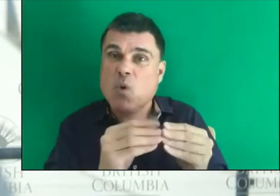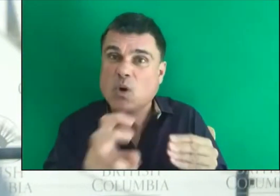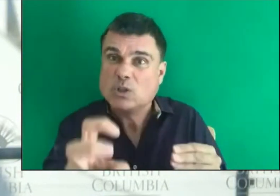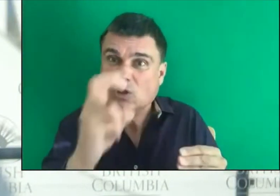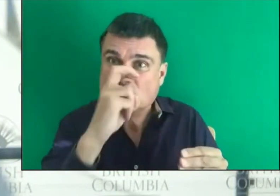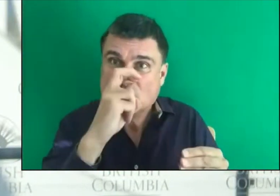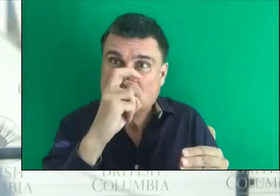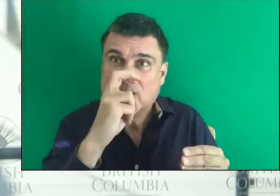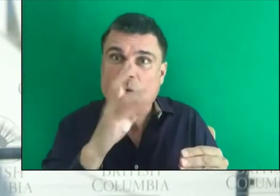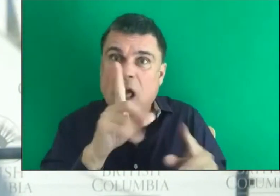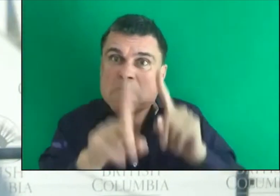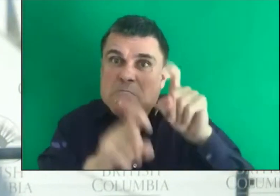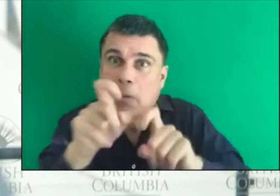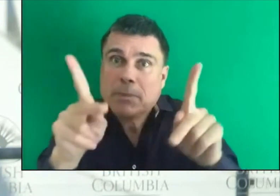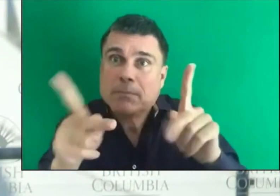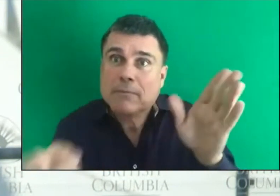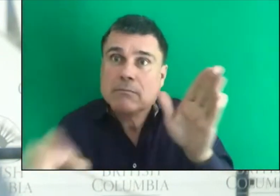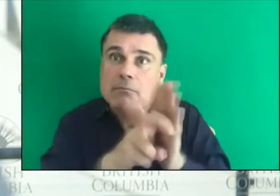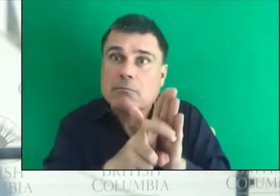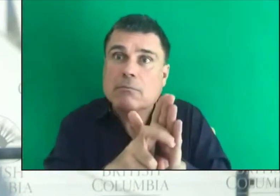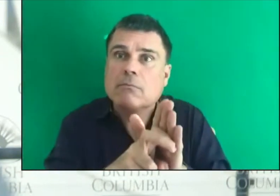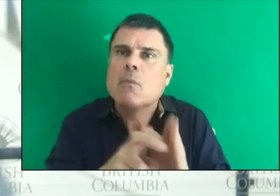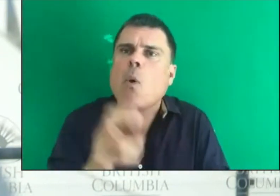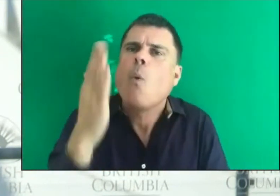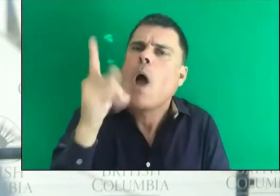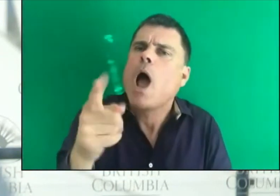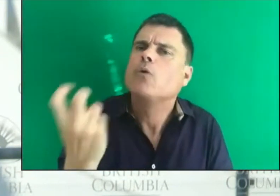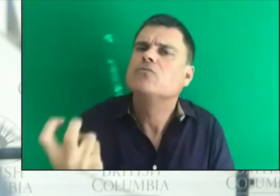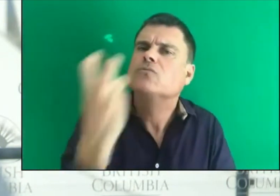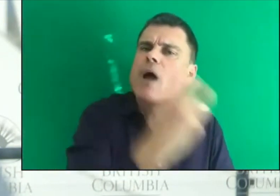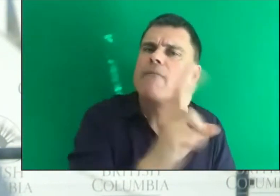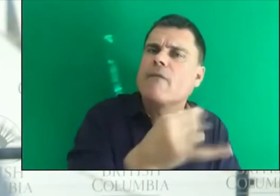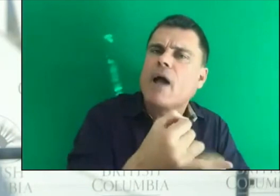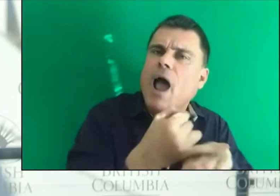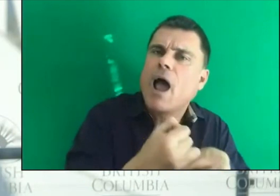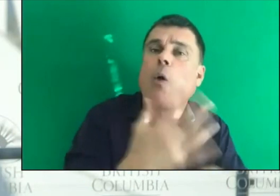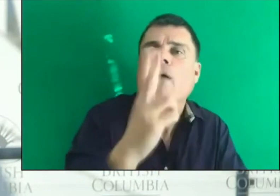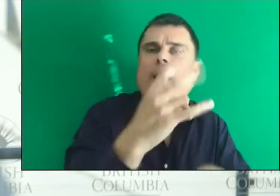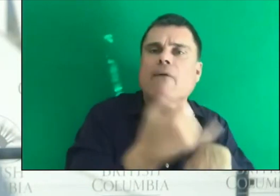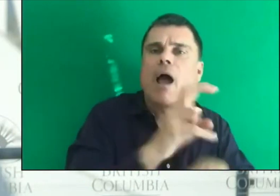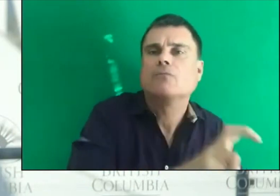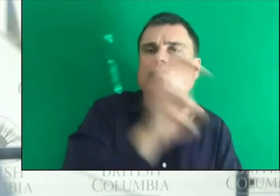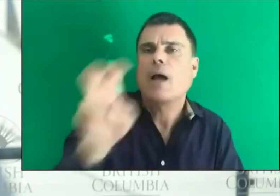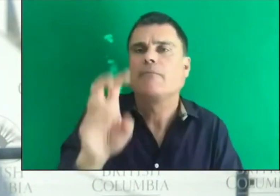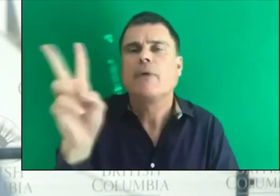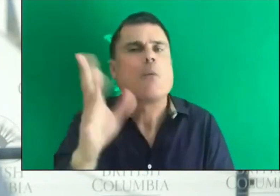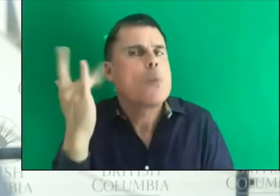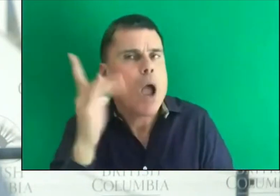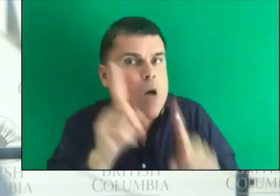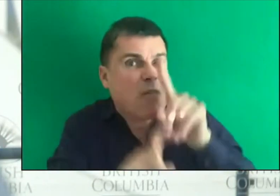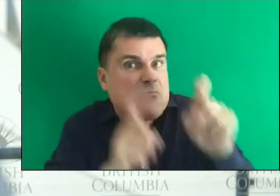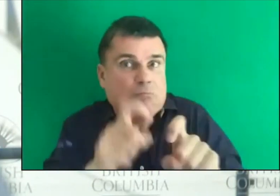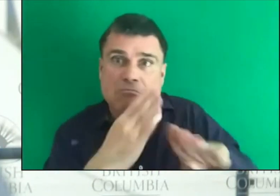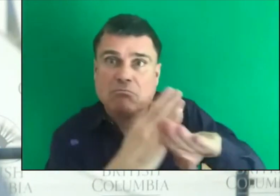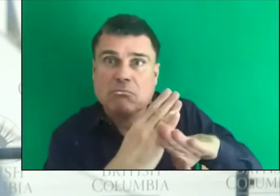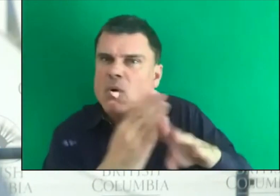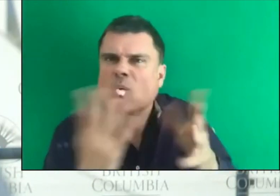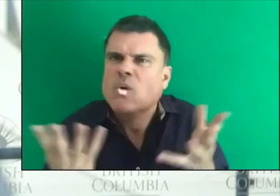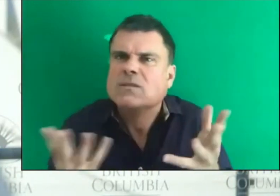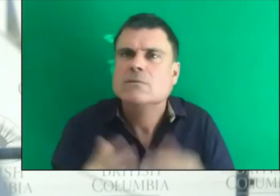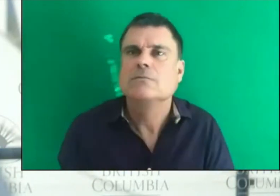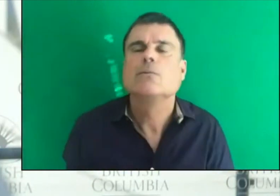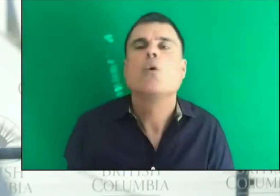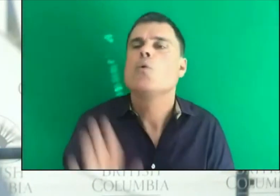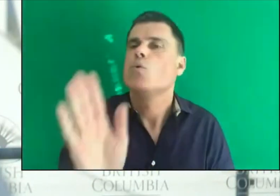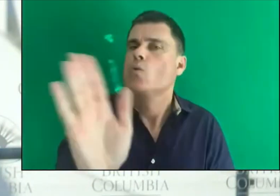from outside the province to visit in Fraser Health and Coastal Health? And will you be having a conversation with